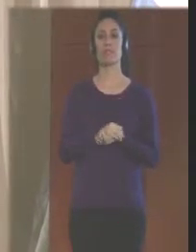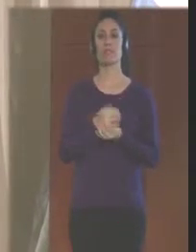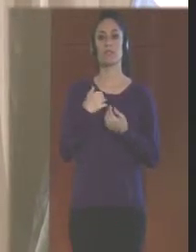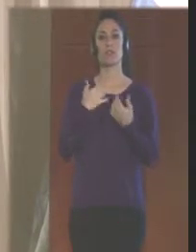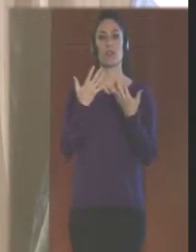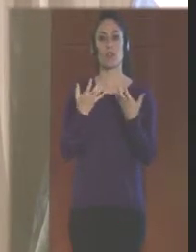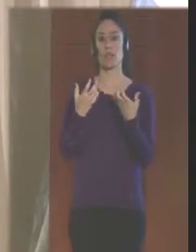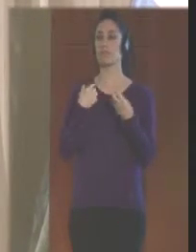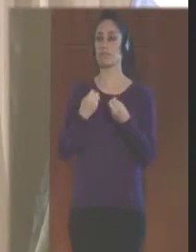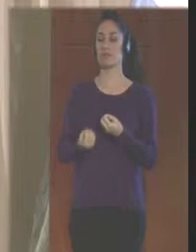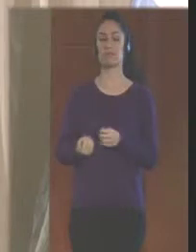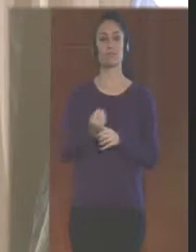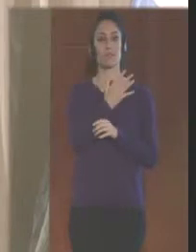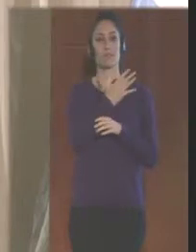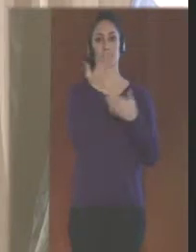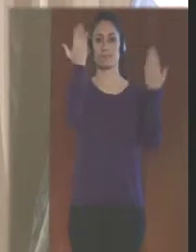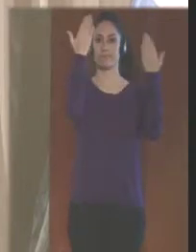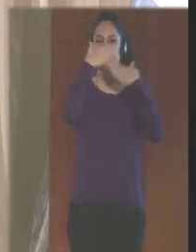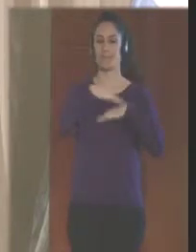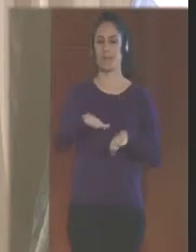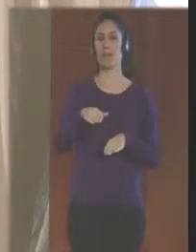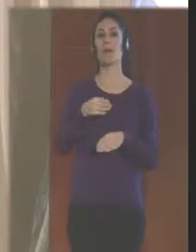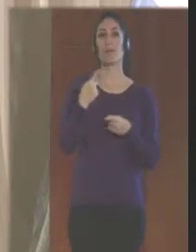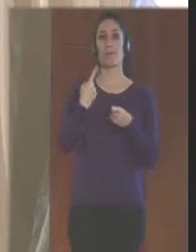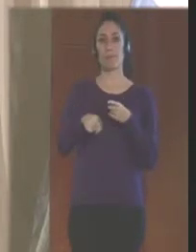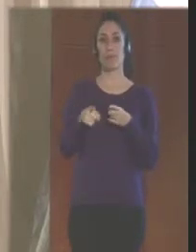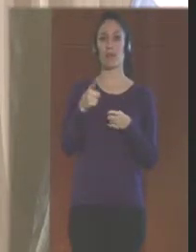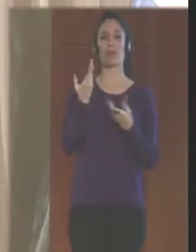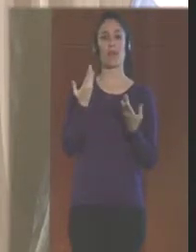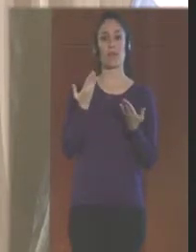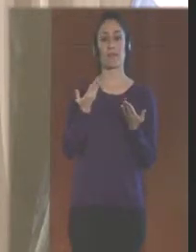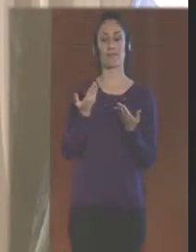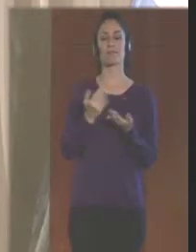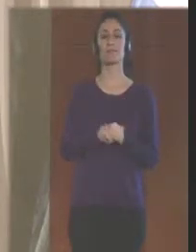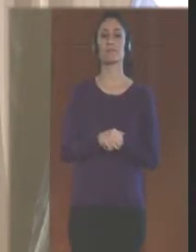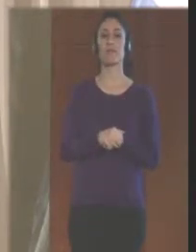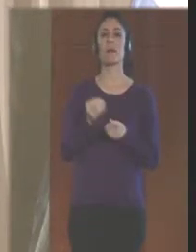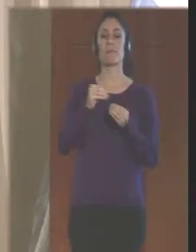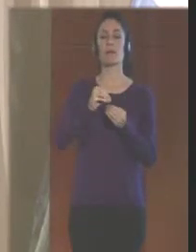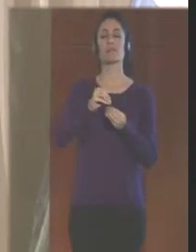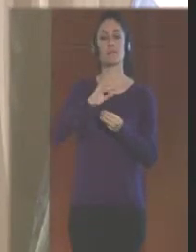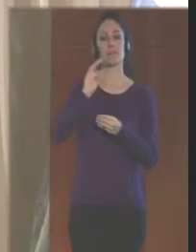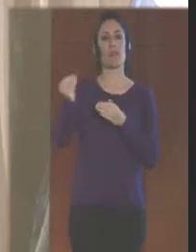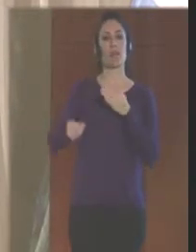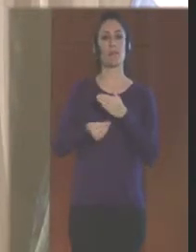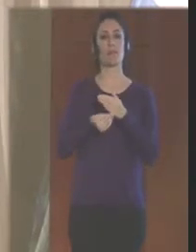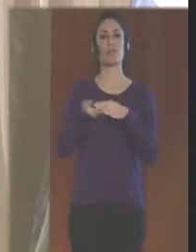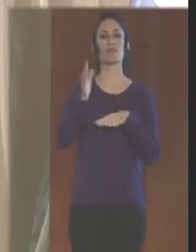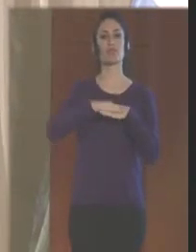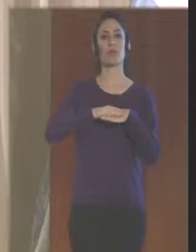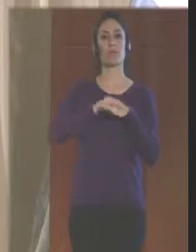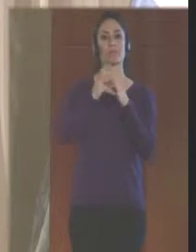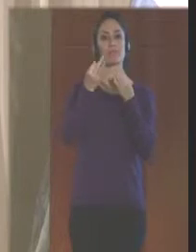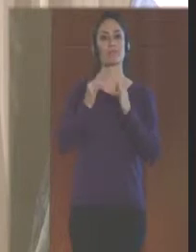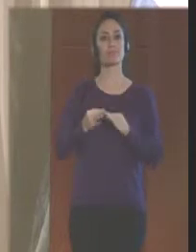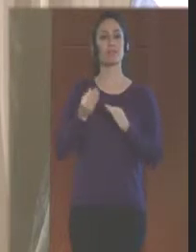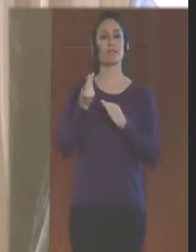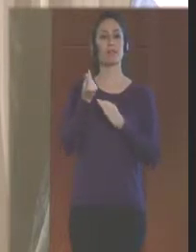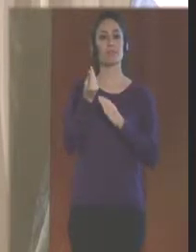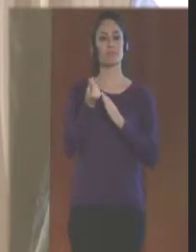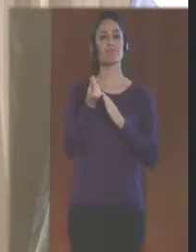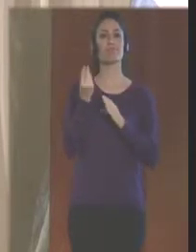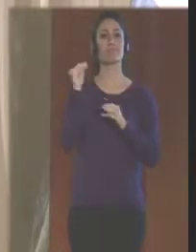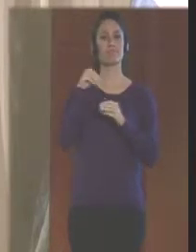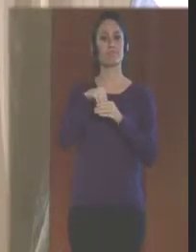from the point of view of financing implementation, the implementation of the policy is through government